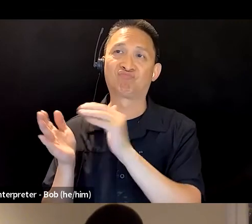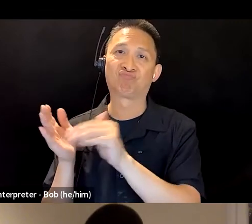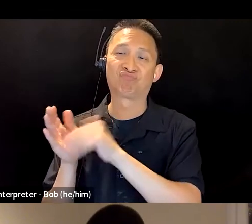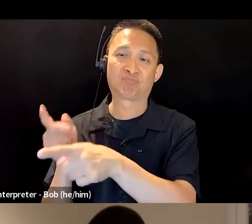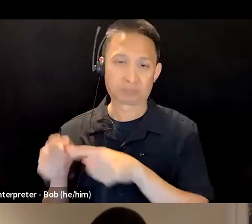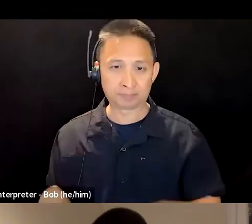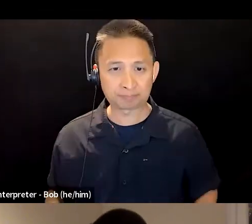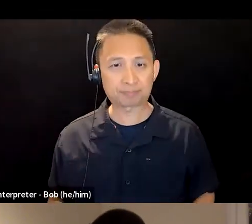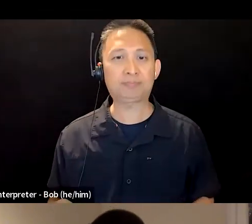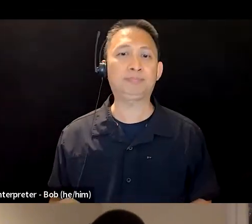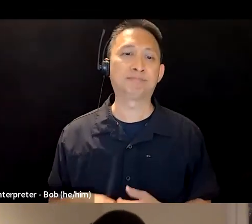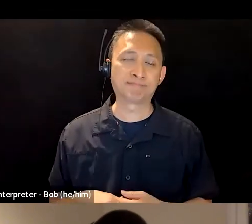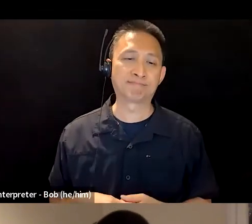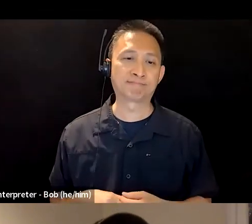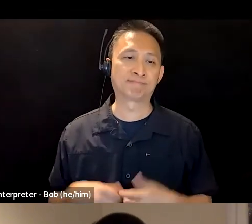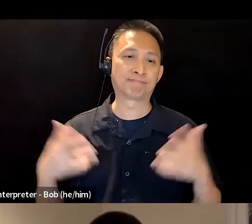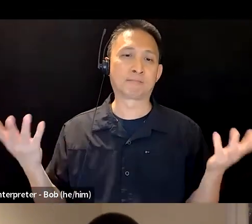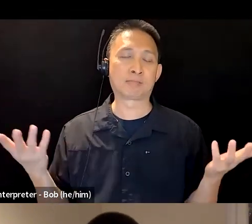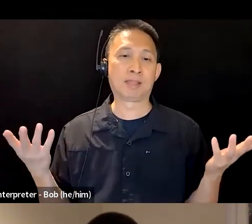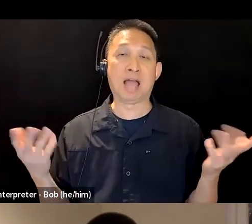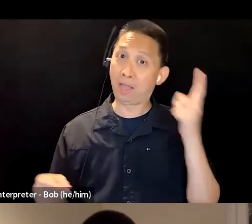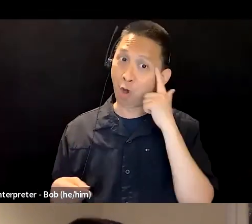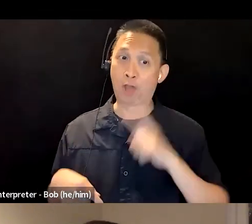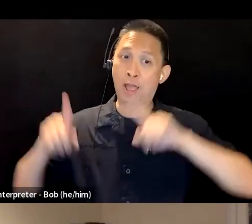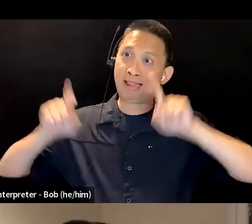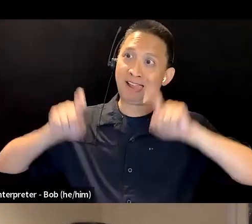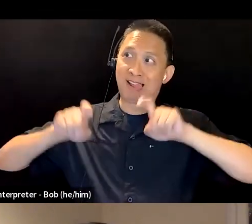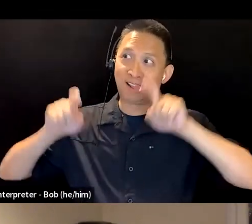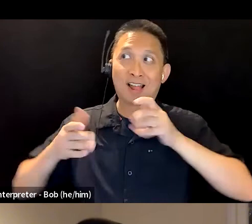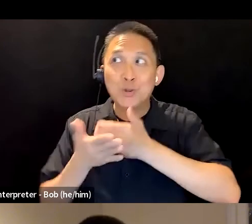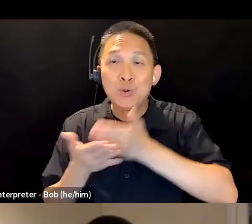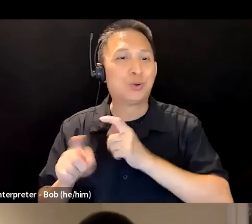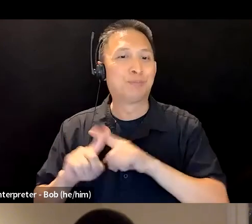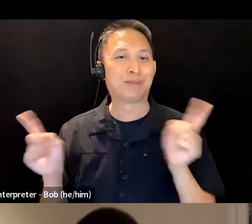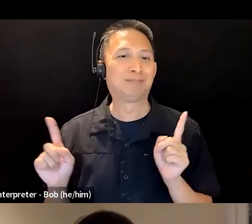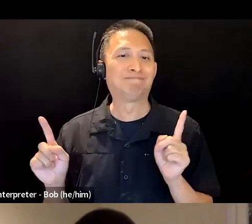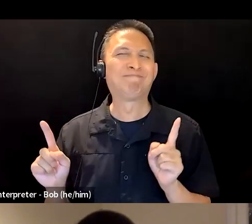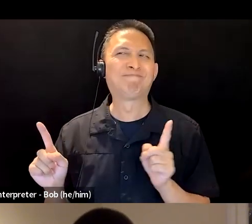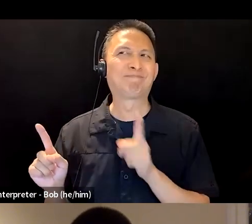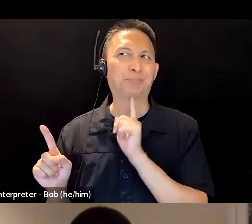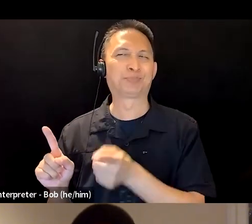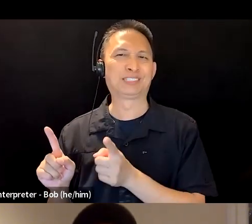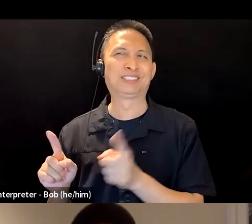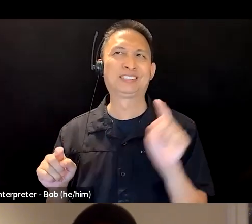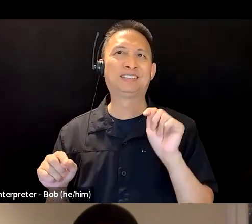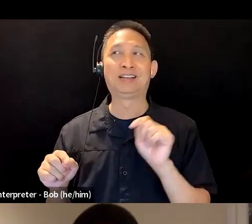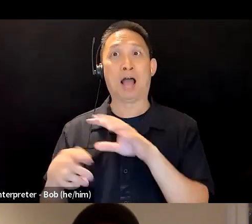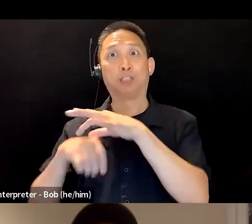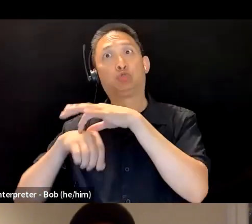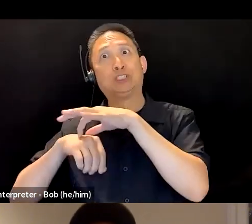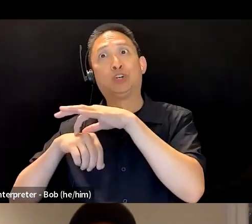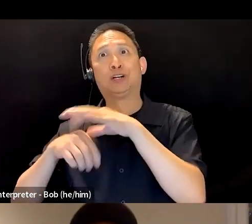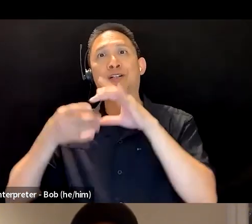a terrestrial TV channel. Now I know it was kind of given its marching orders in terms of, you know, it might not even be a terrestrial TV channel